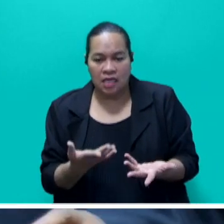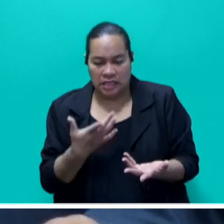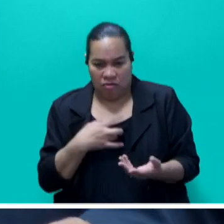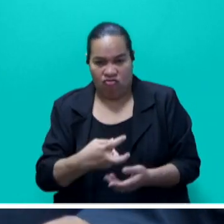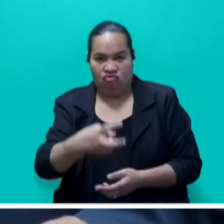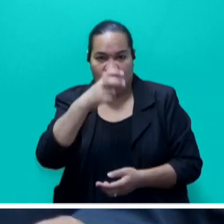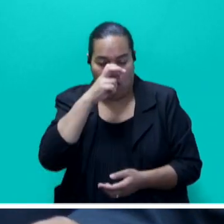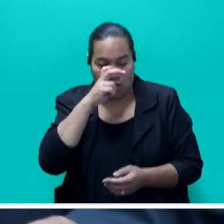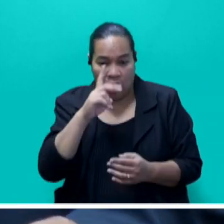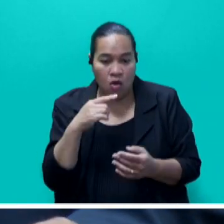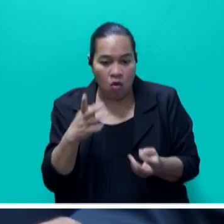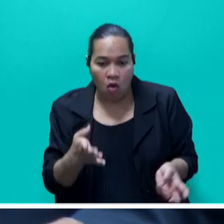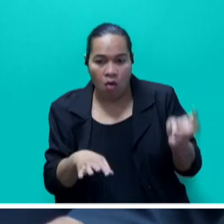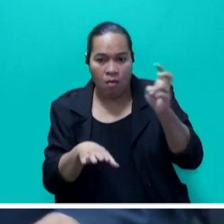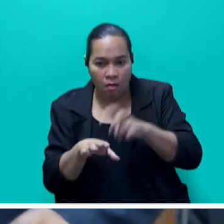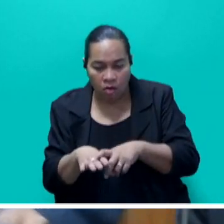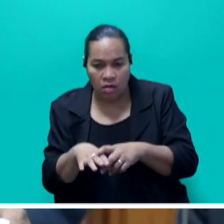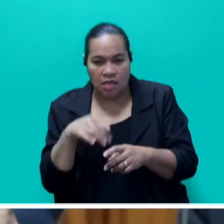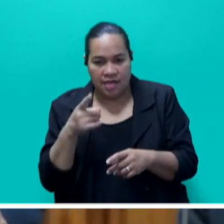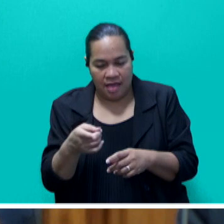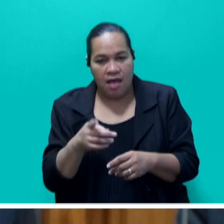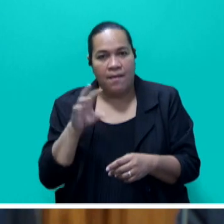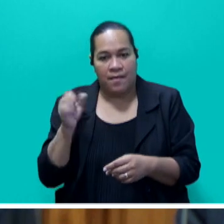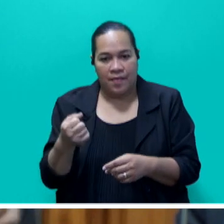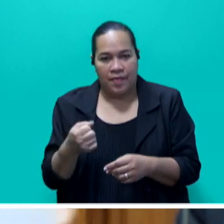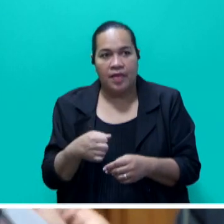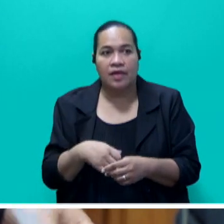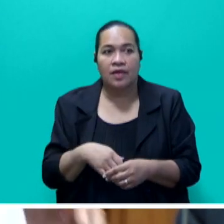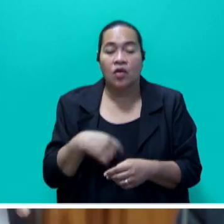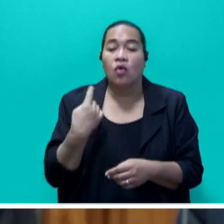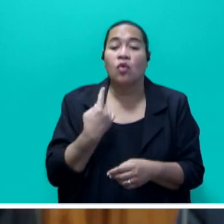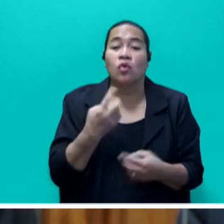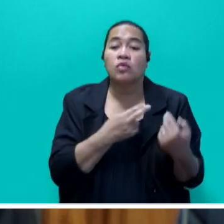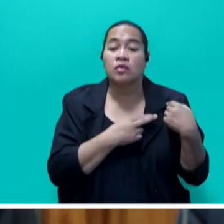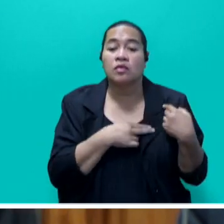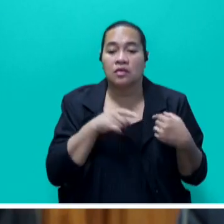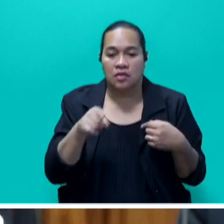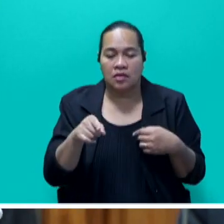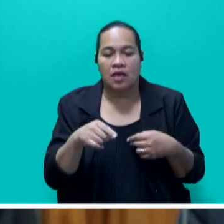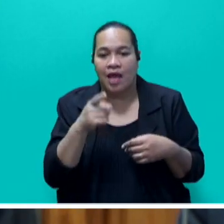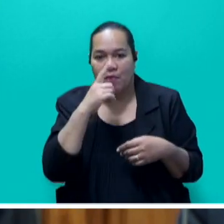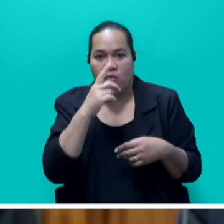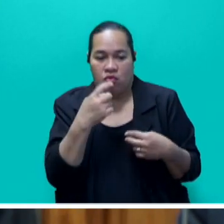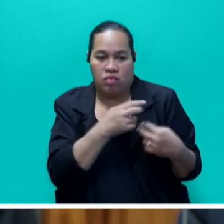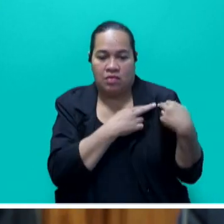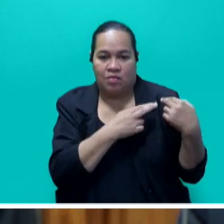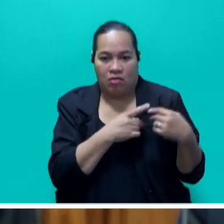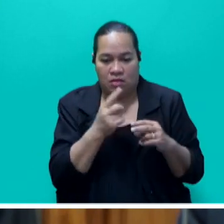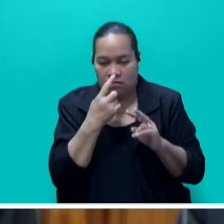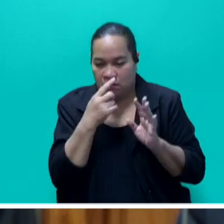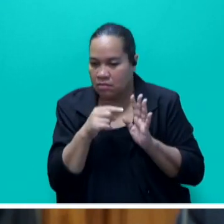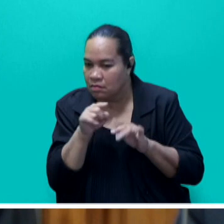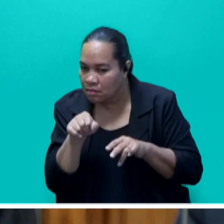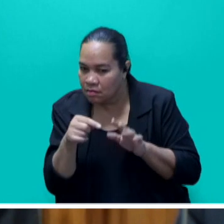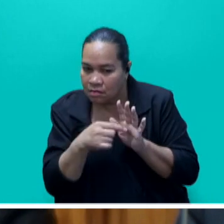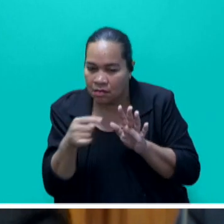stringent boarding and inspection exercise that are undertaken by our enforcement officers. The boarding and